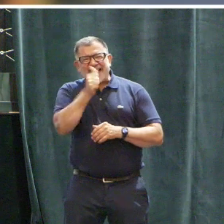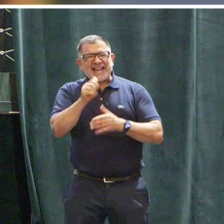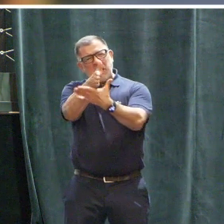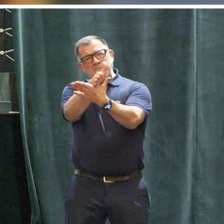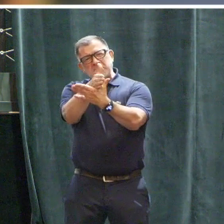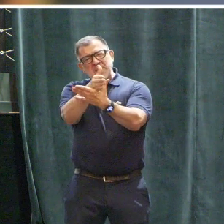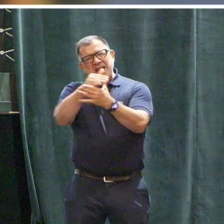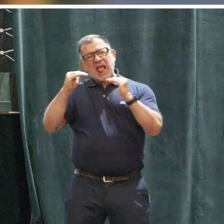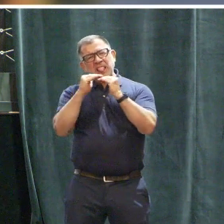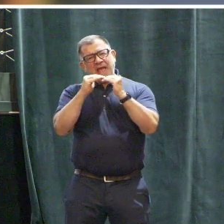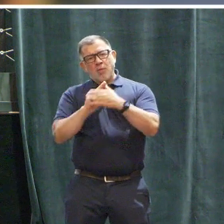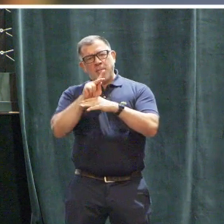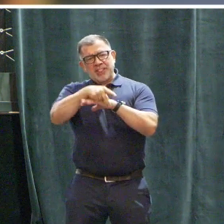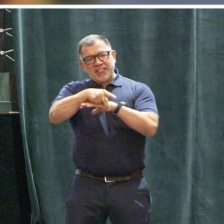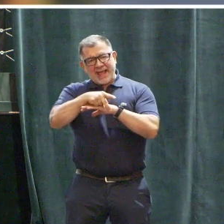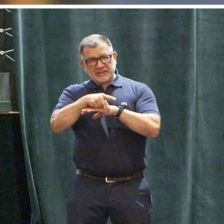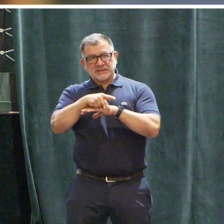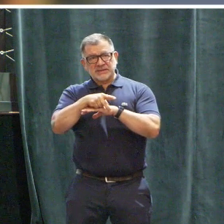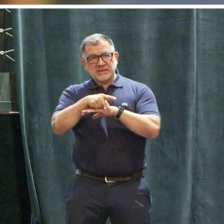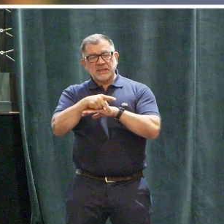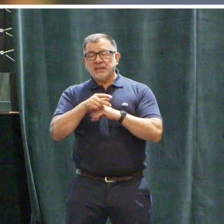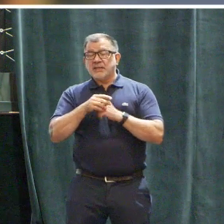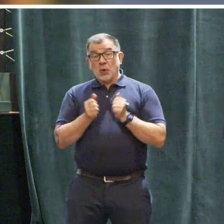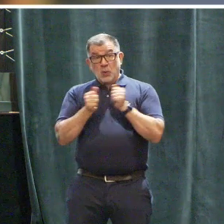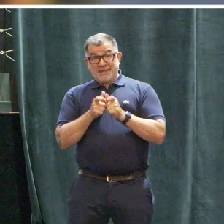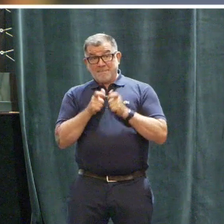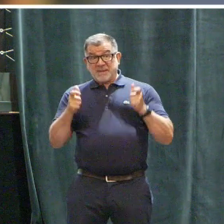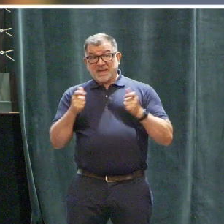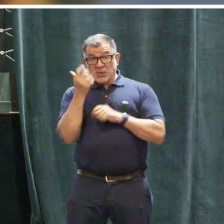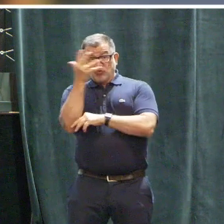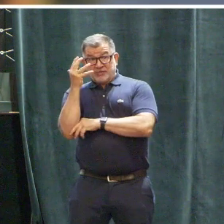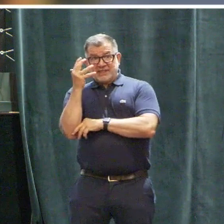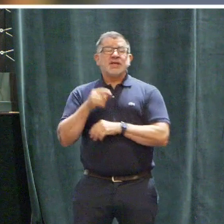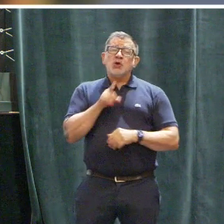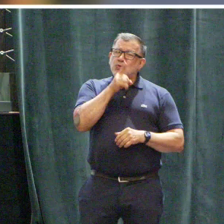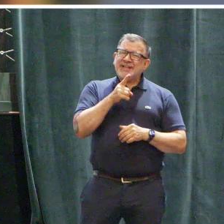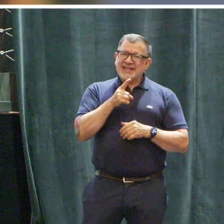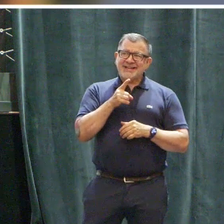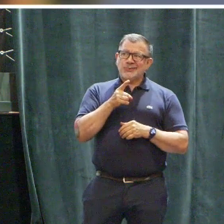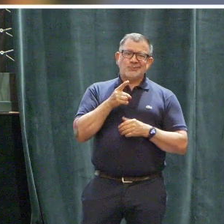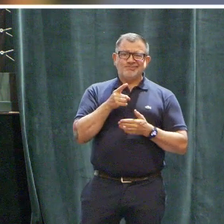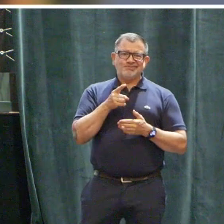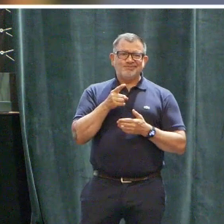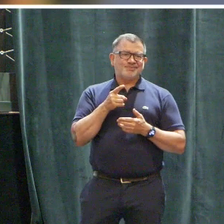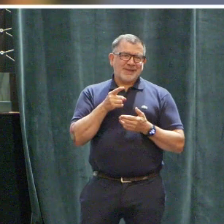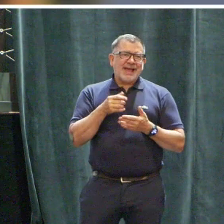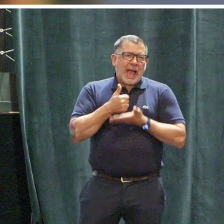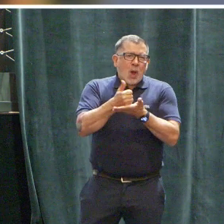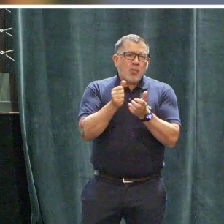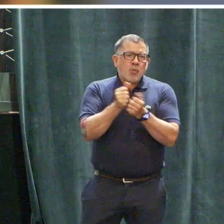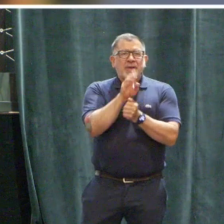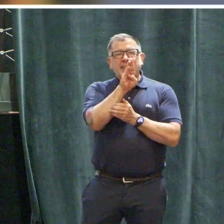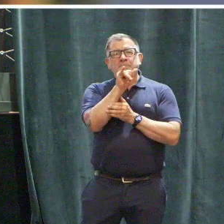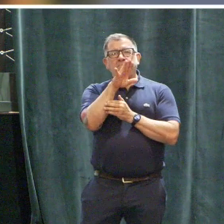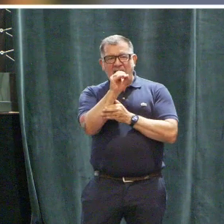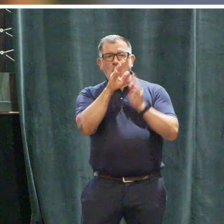plants, and then you have these very, very large trees. In order to meet our biodiversity and ecological goals, we wanted to provide more